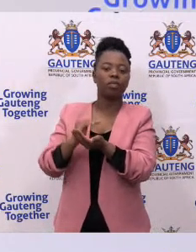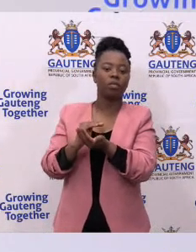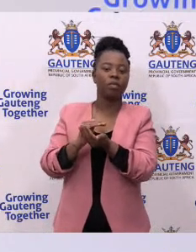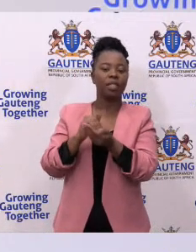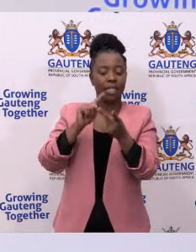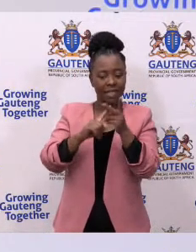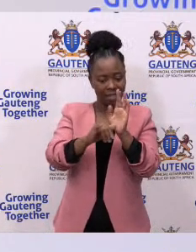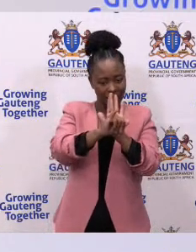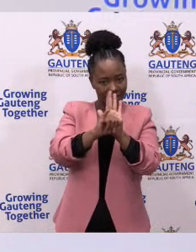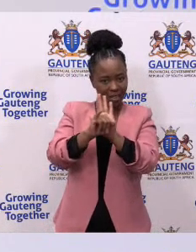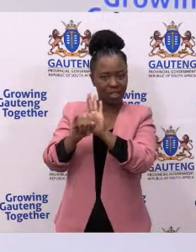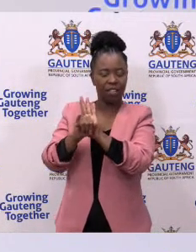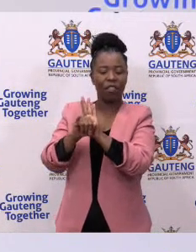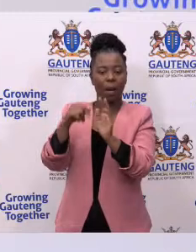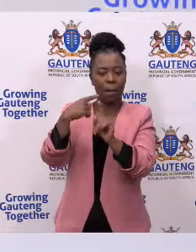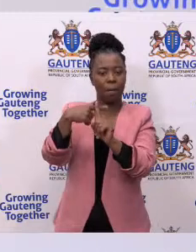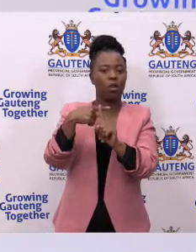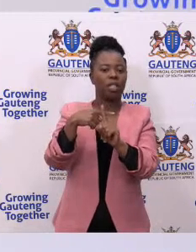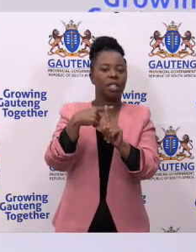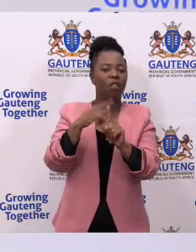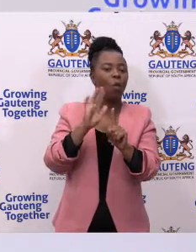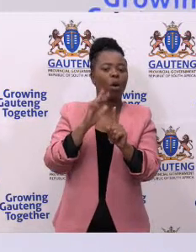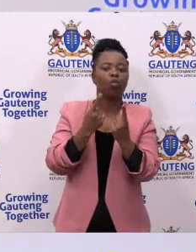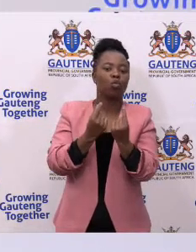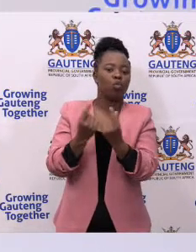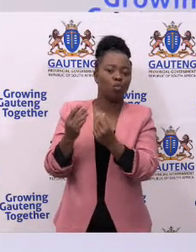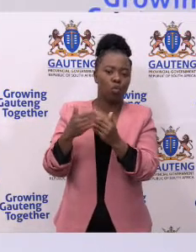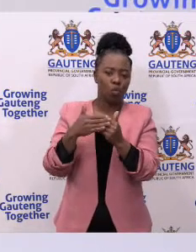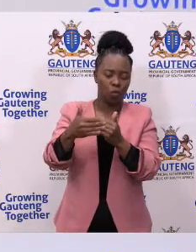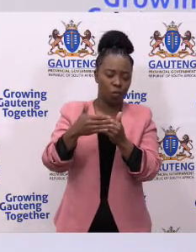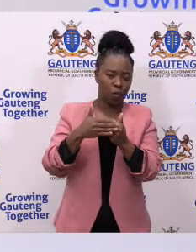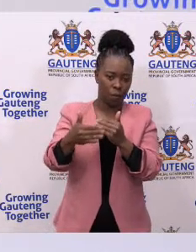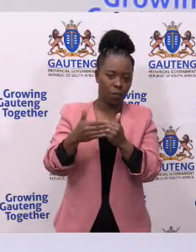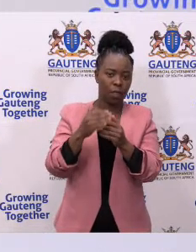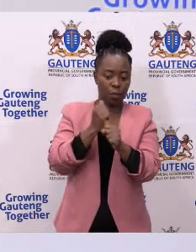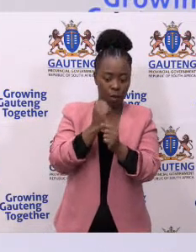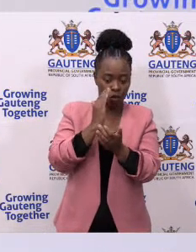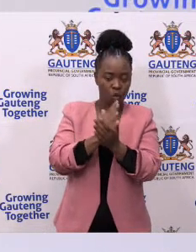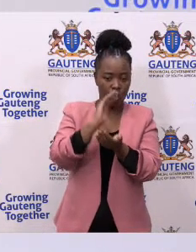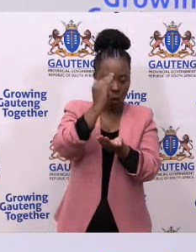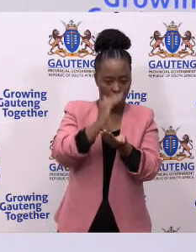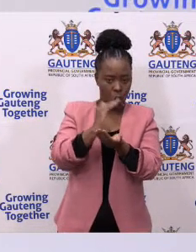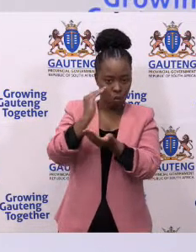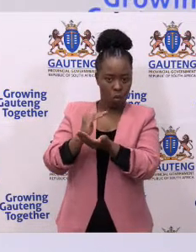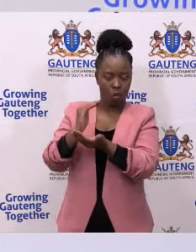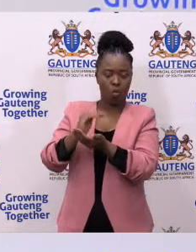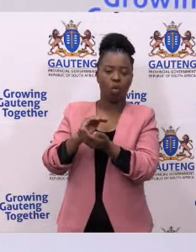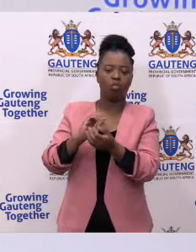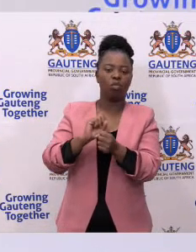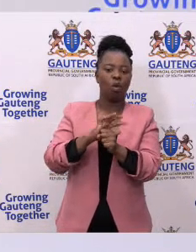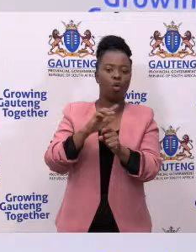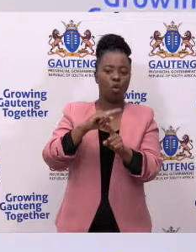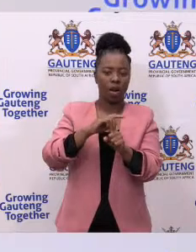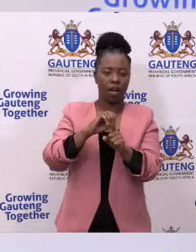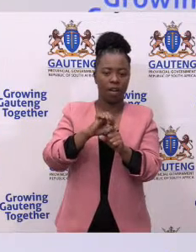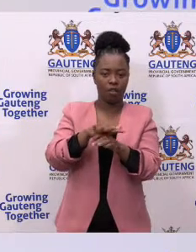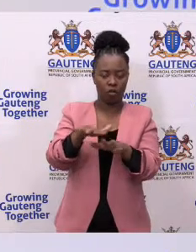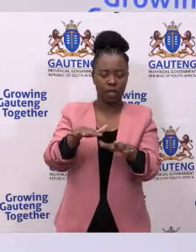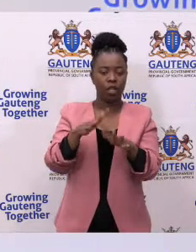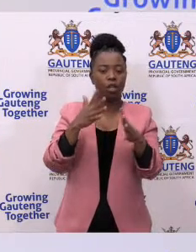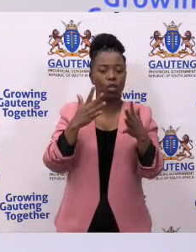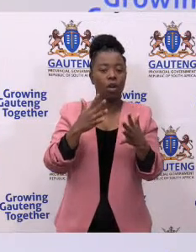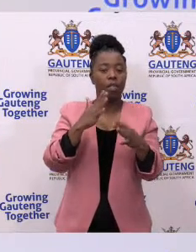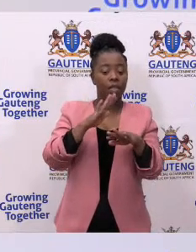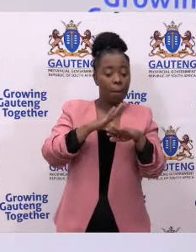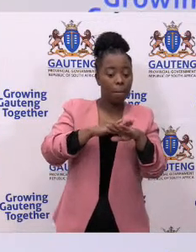the positivity rate that we need to actually lower and continue to lower. So the more the test we do, the more we